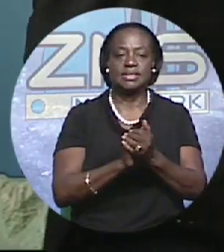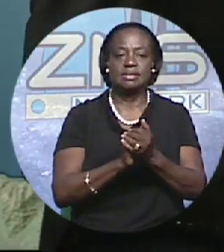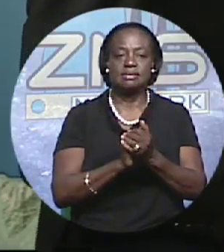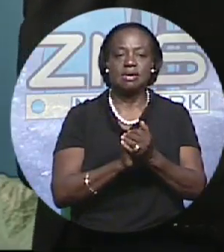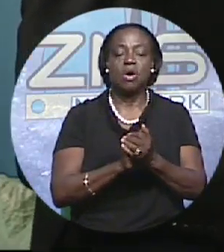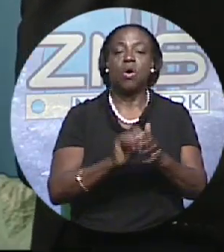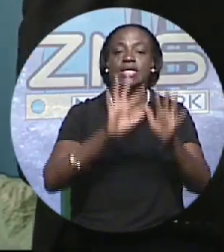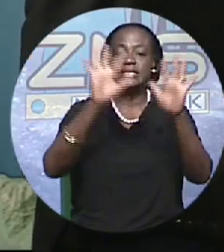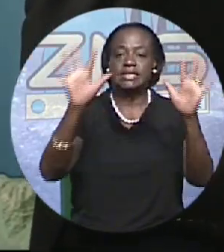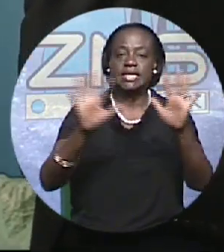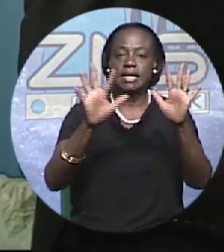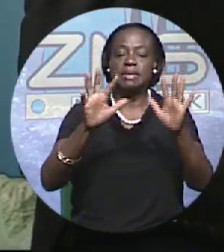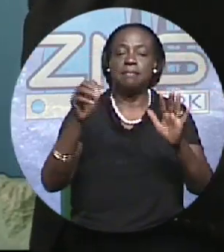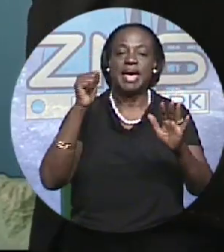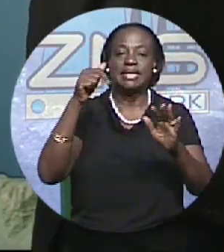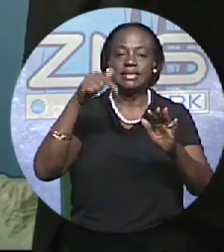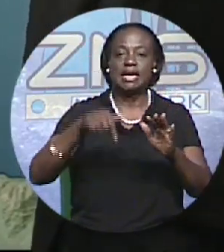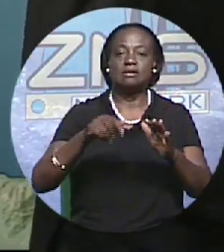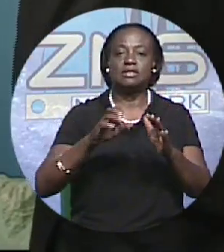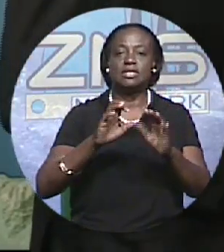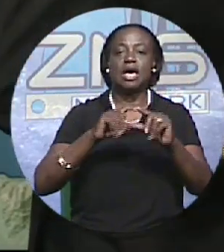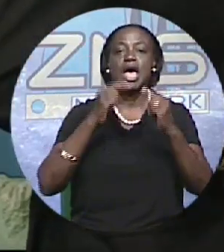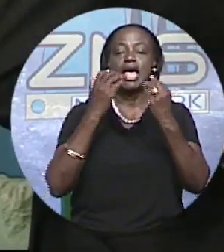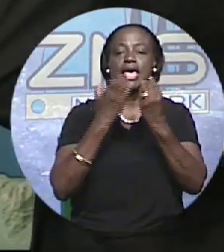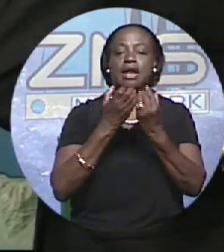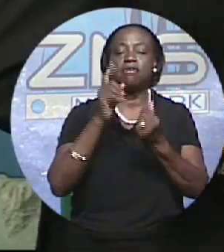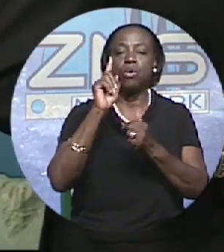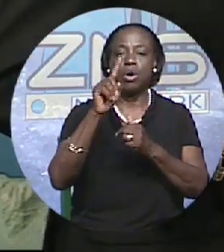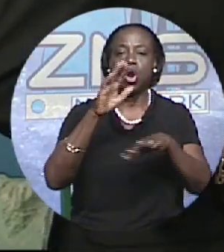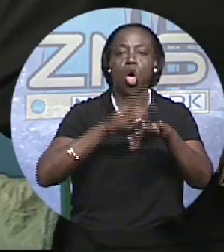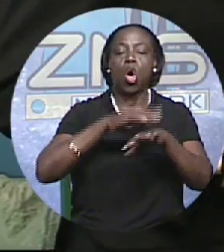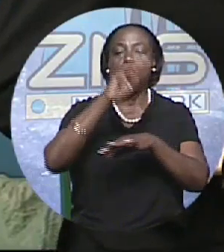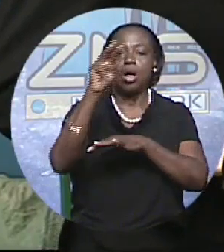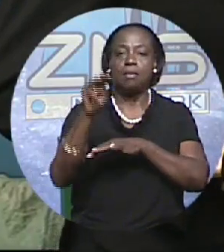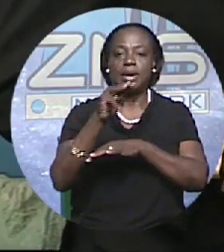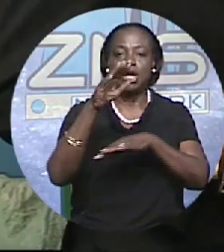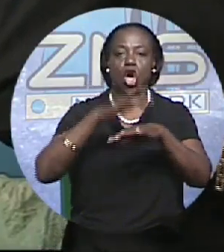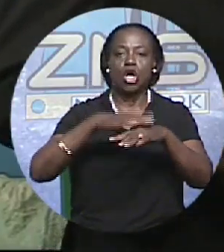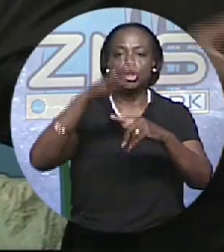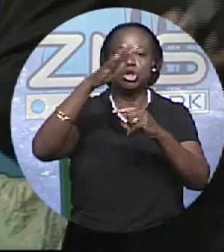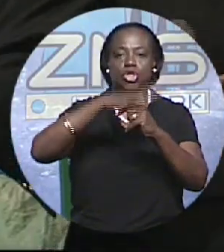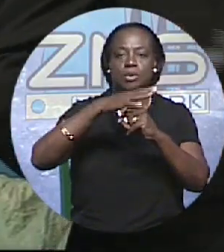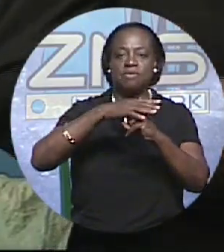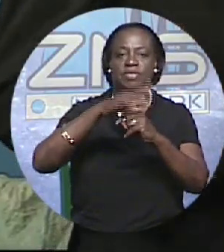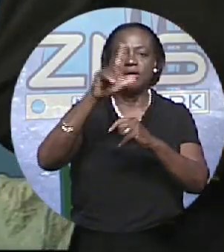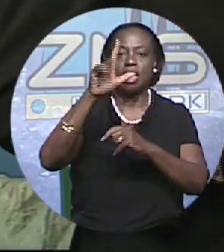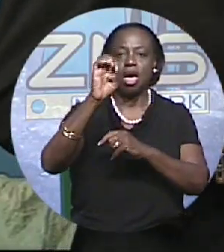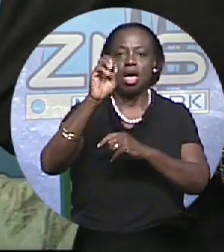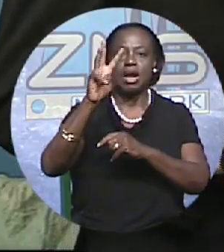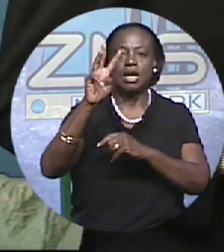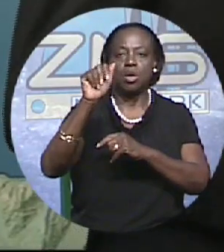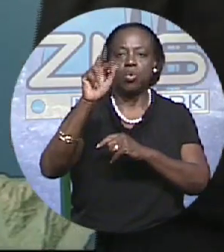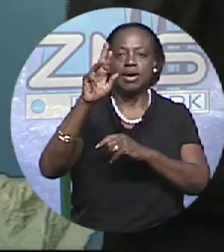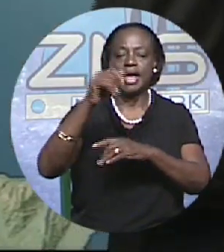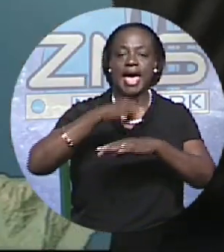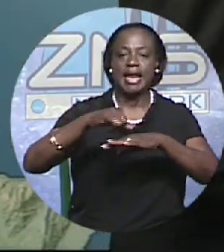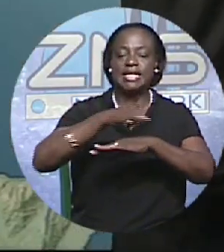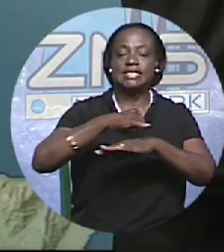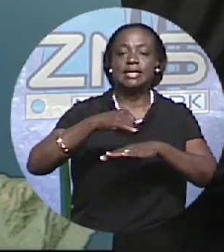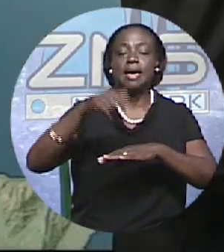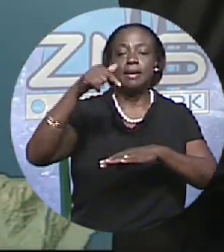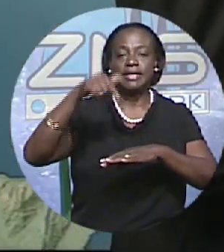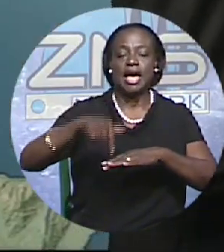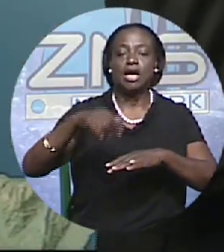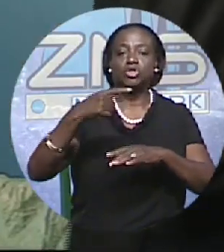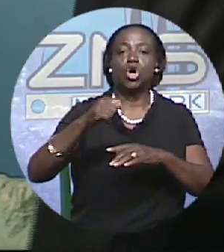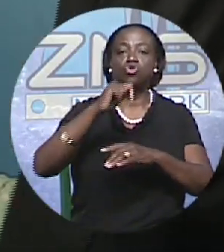Category 1, and then by Monday, right on top of the northern Leeward Islands, and it will be down to a tropical storm status. At least that